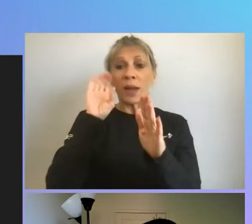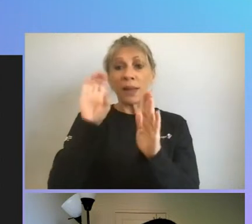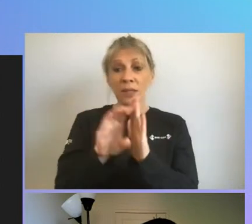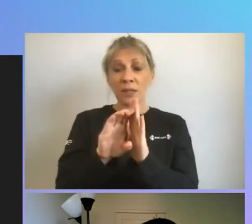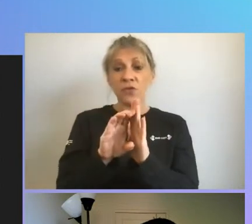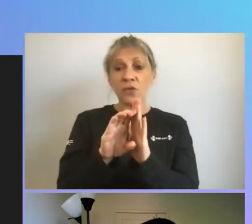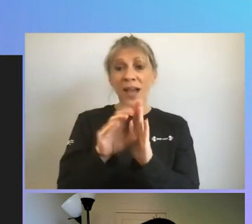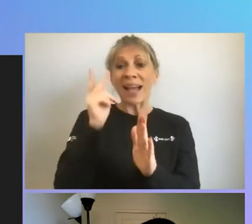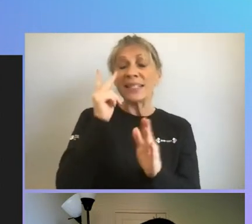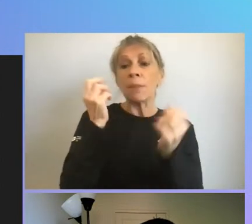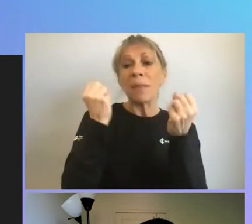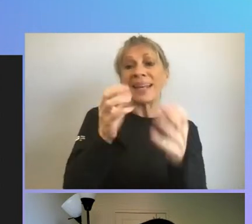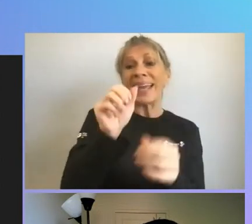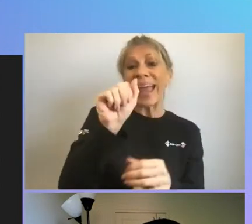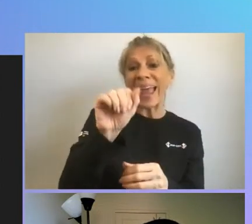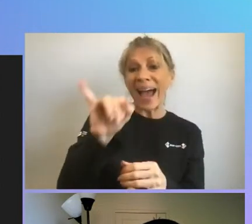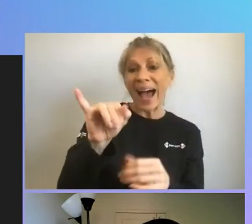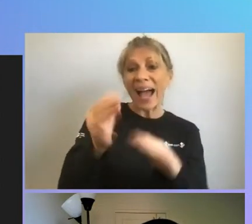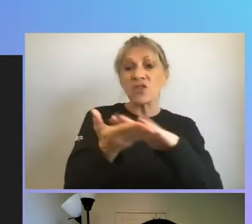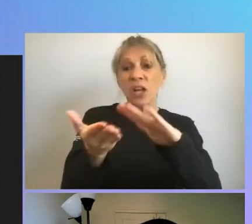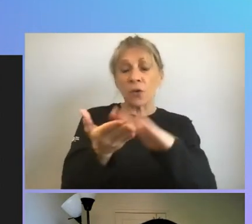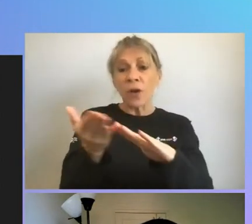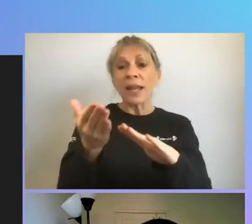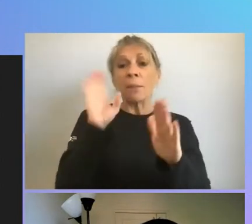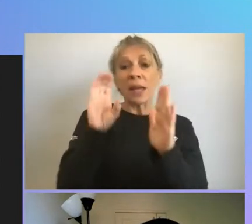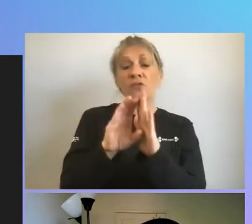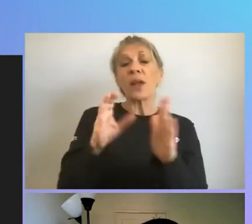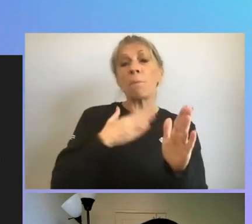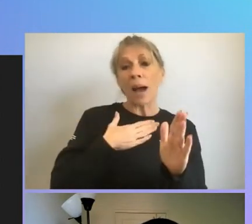AI generated images in my social media feeds these days.